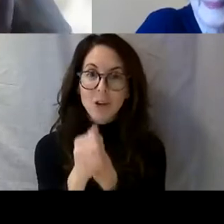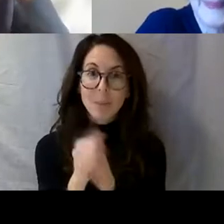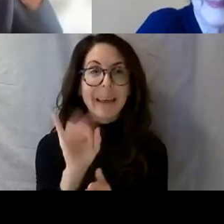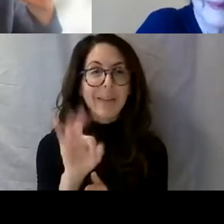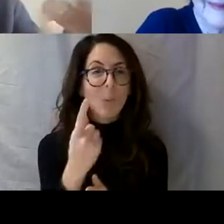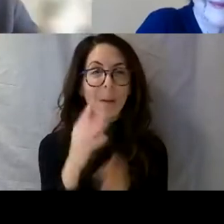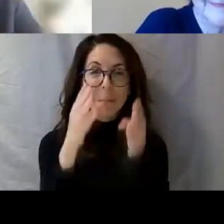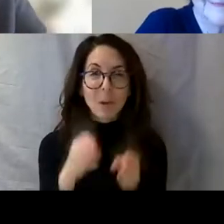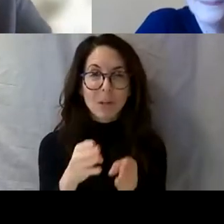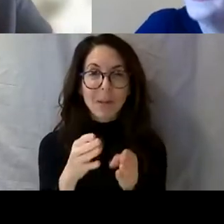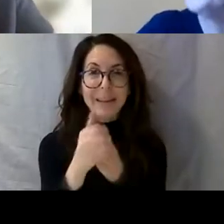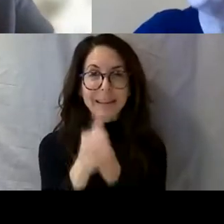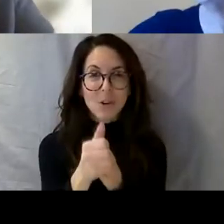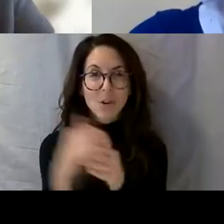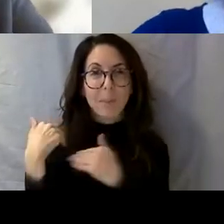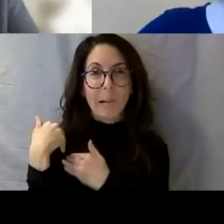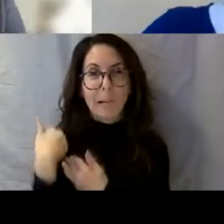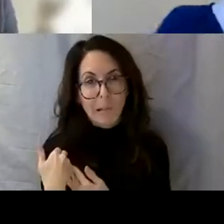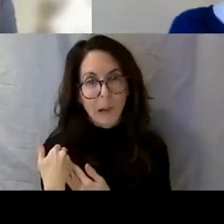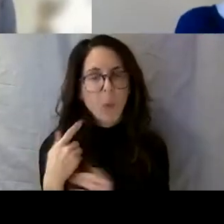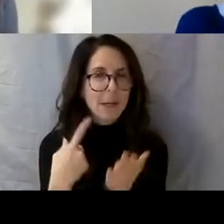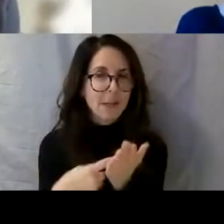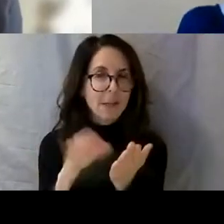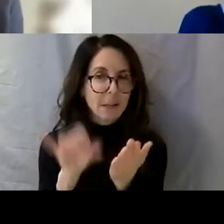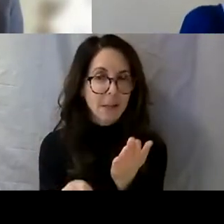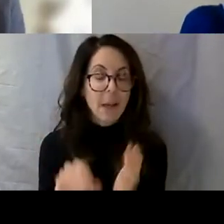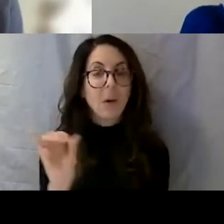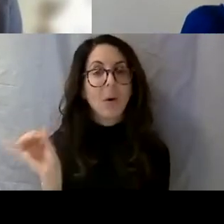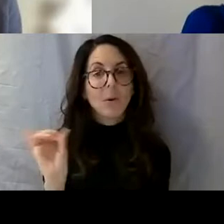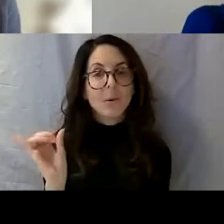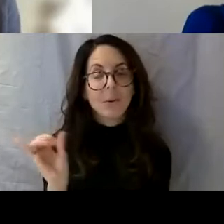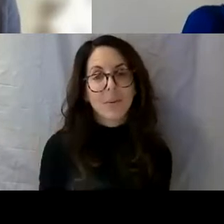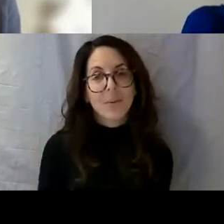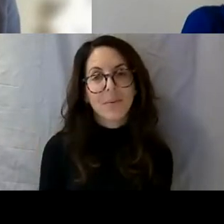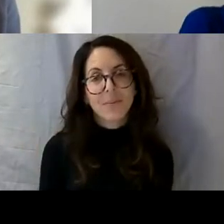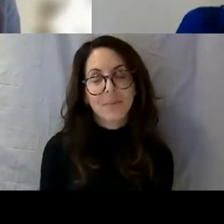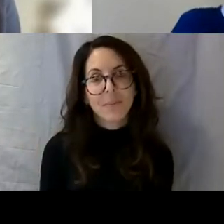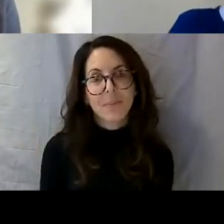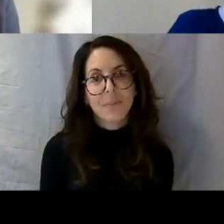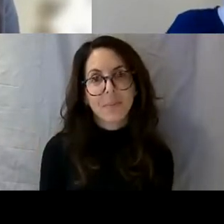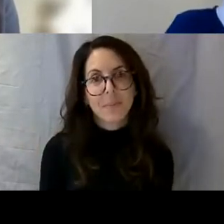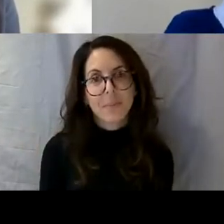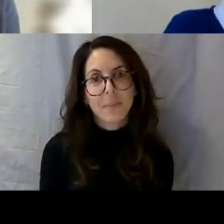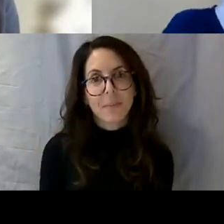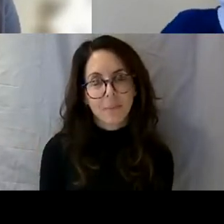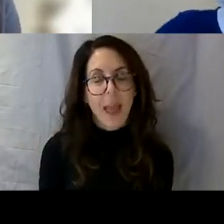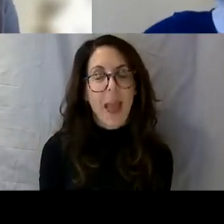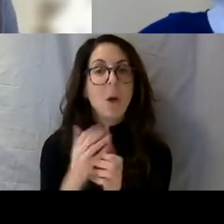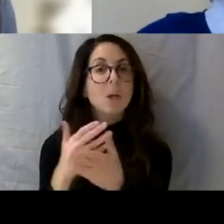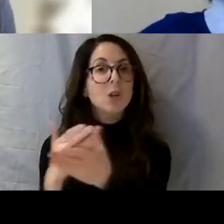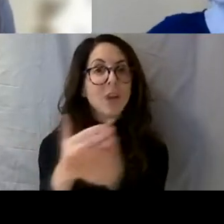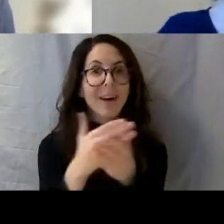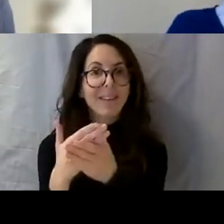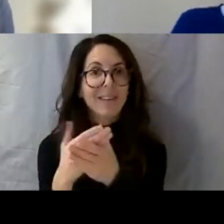person, and also the possibility of sharing with other